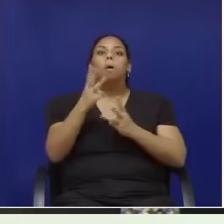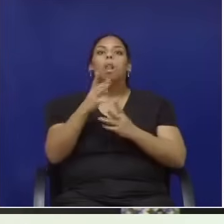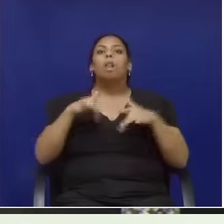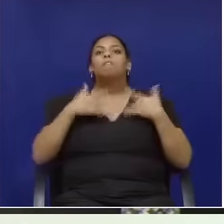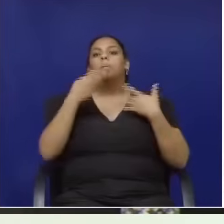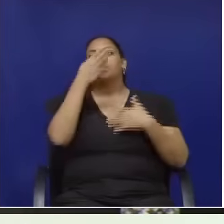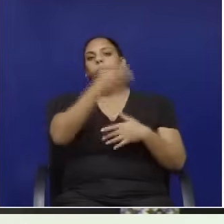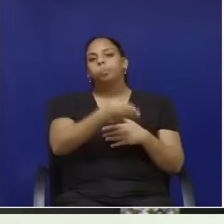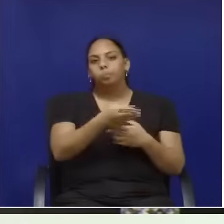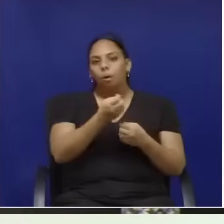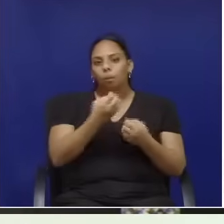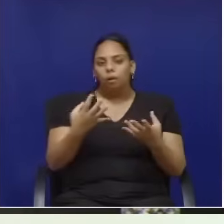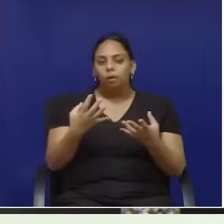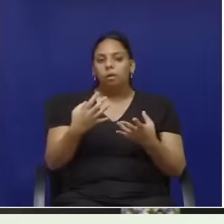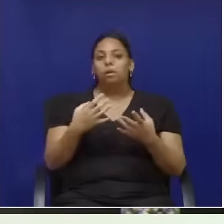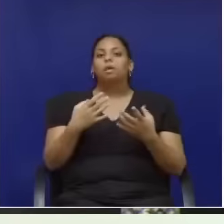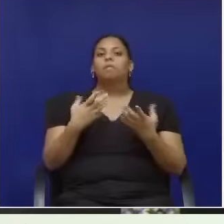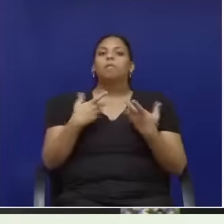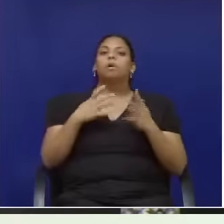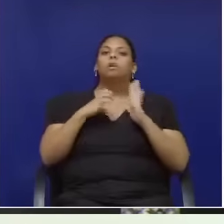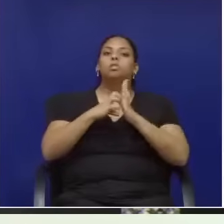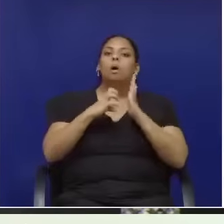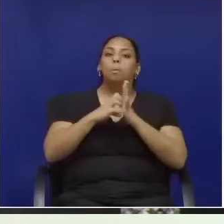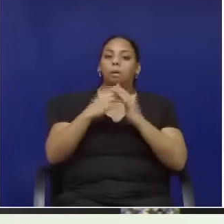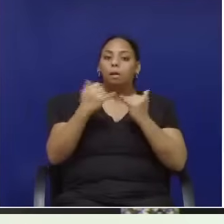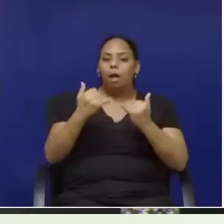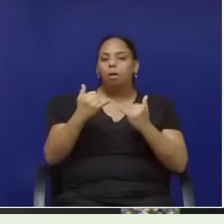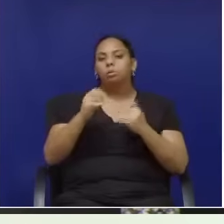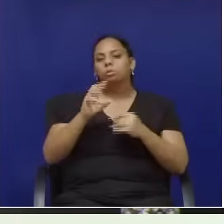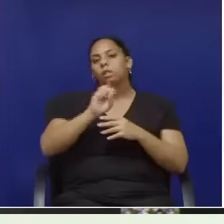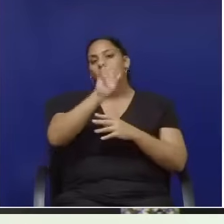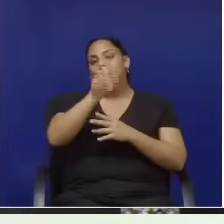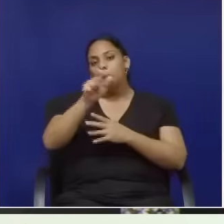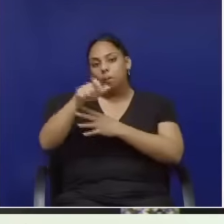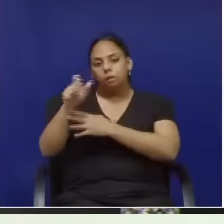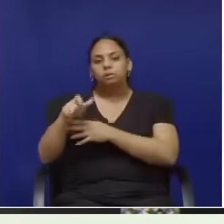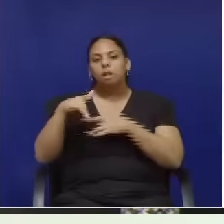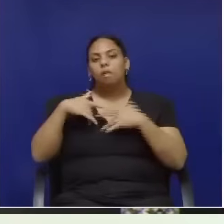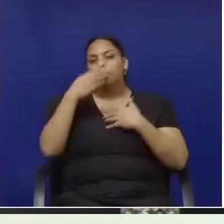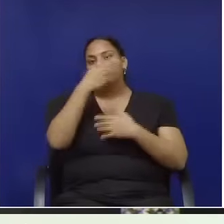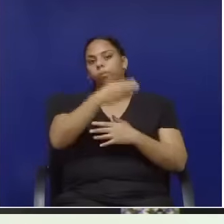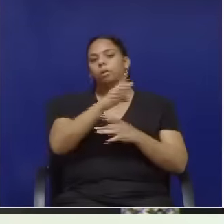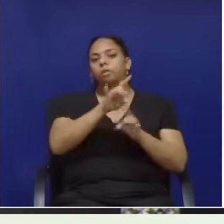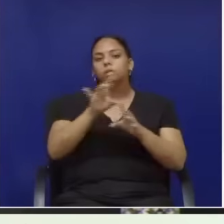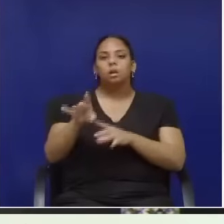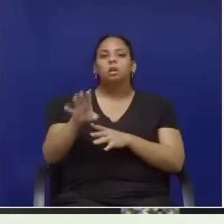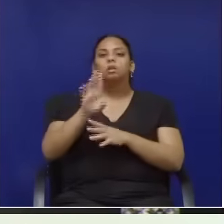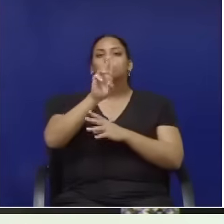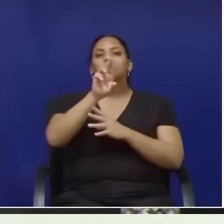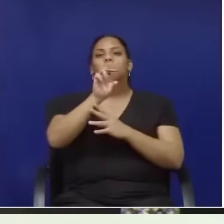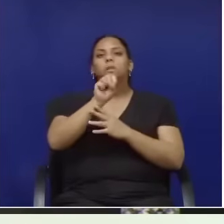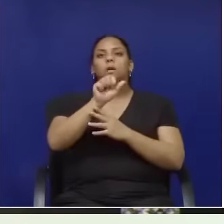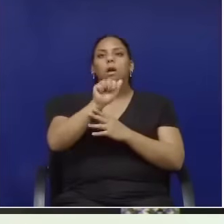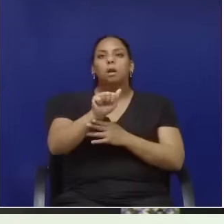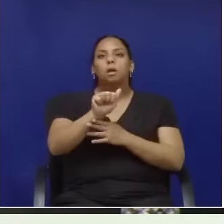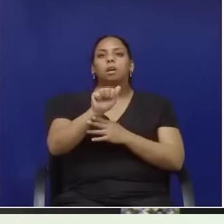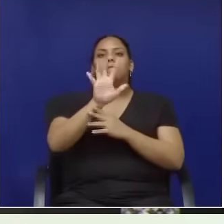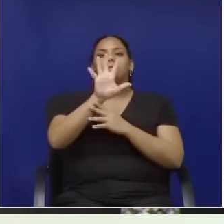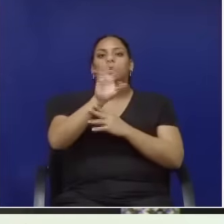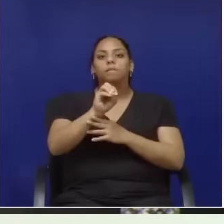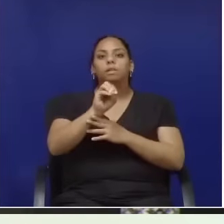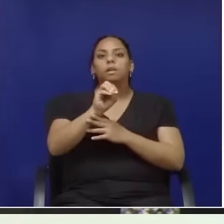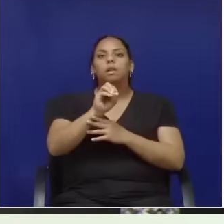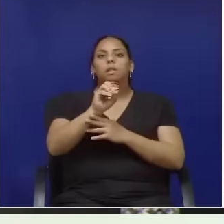African population in Australia, for example, is estimated to be over 200,000, the USA over 150,000, New Zealand